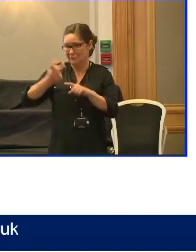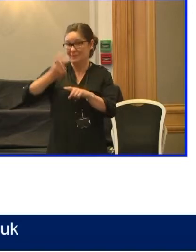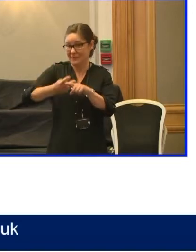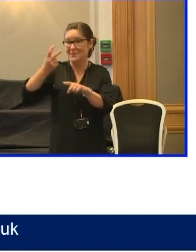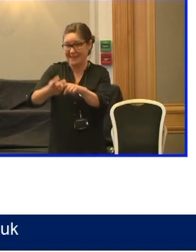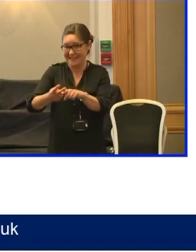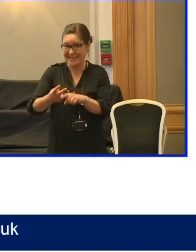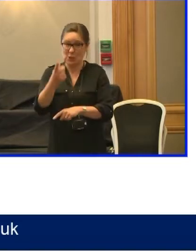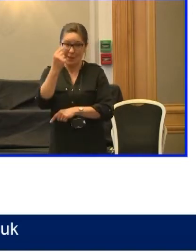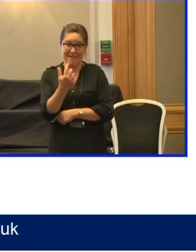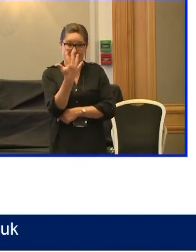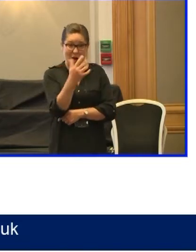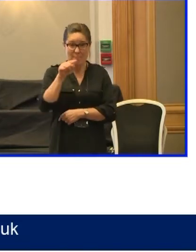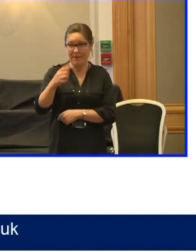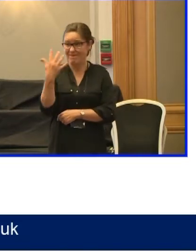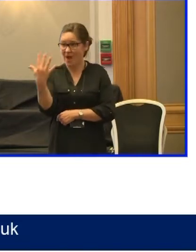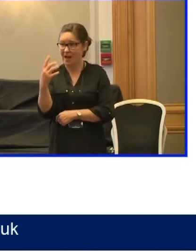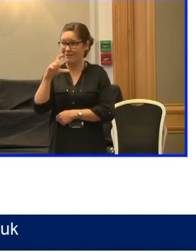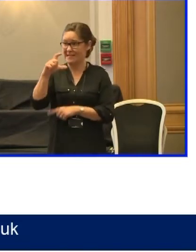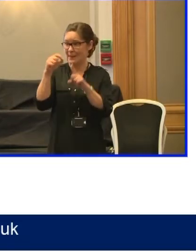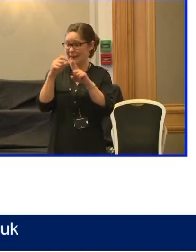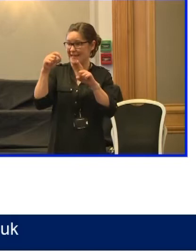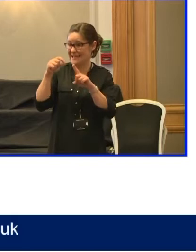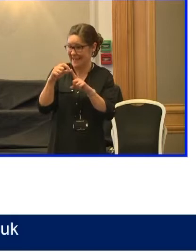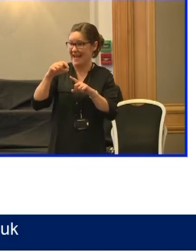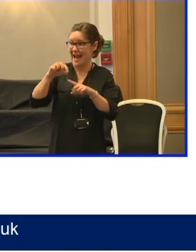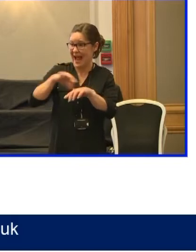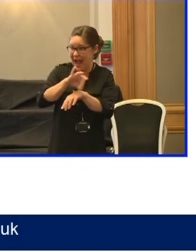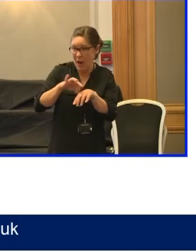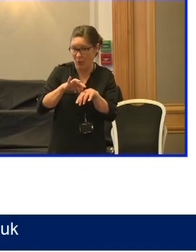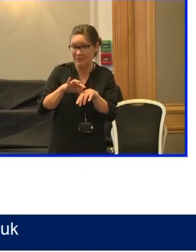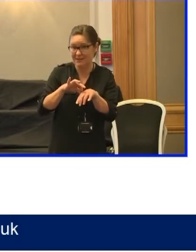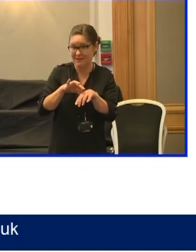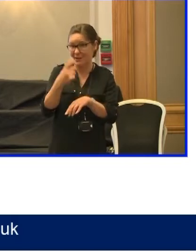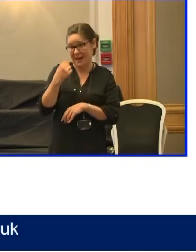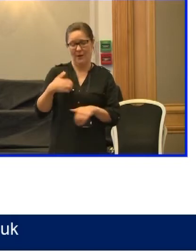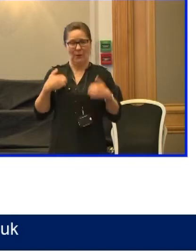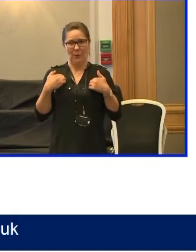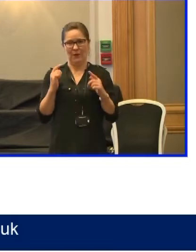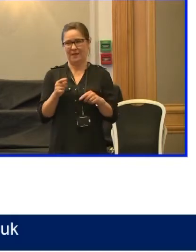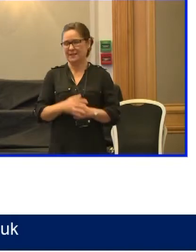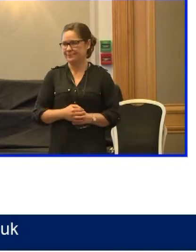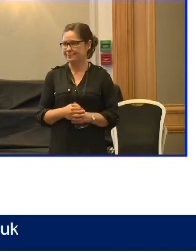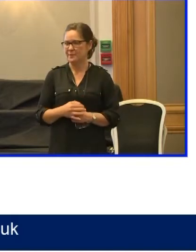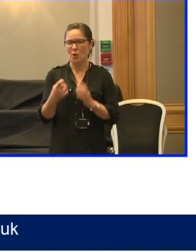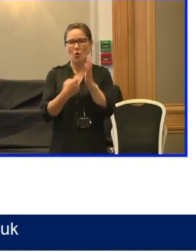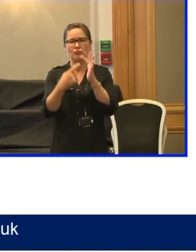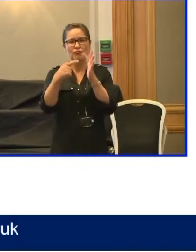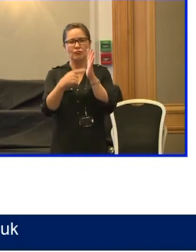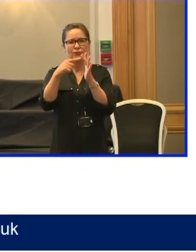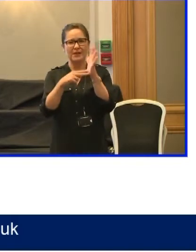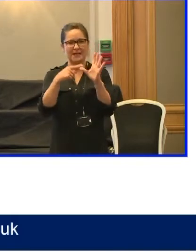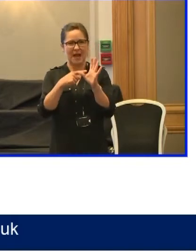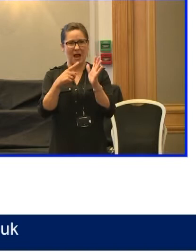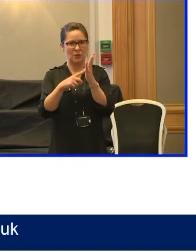5.5 CPD hours for this event, and we're so delighted that we can offer that for you now as well. Retina UK is here